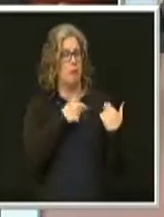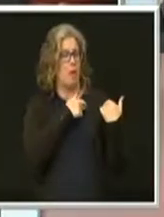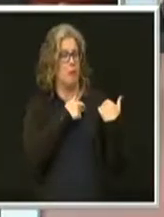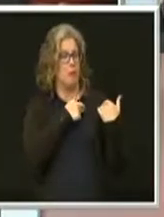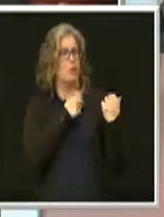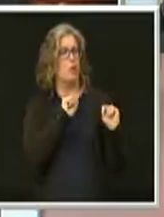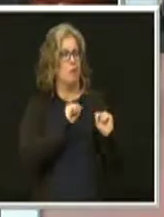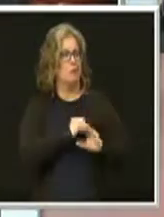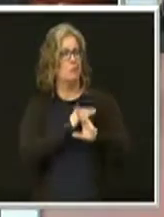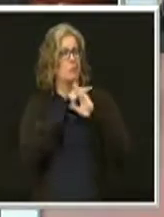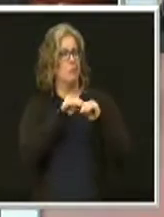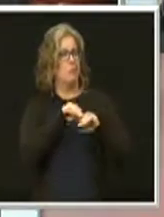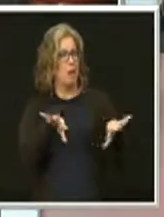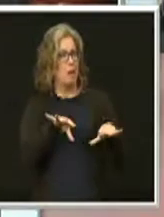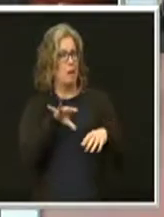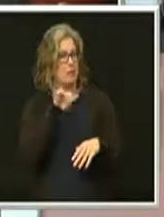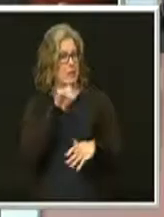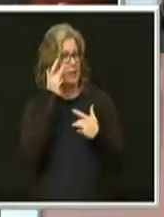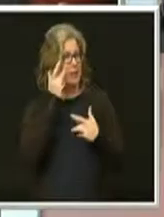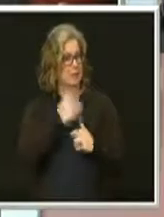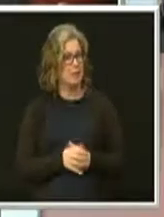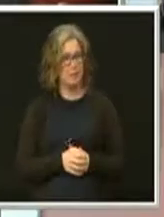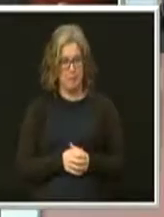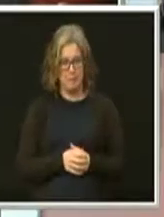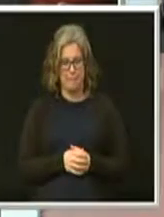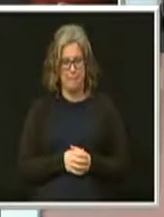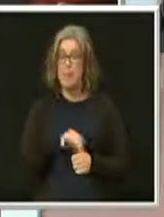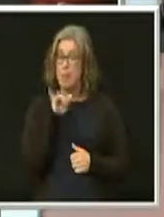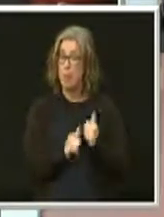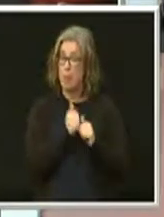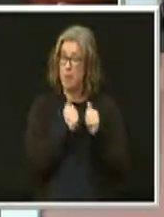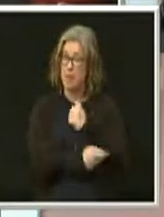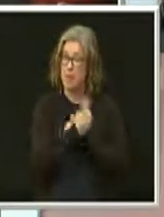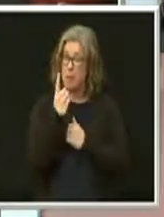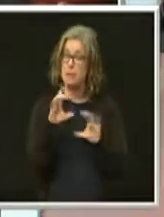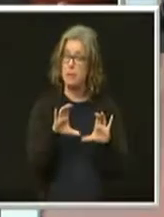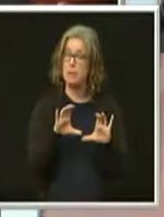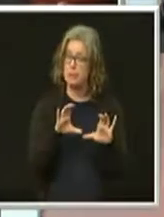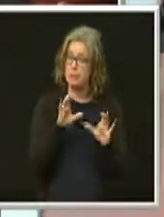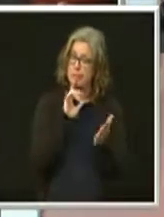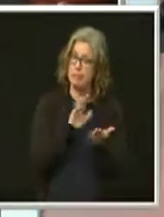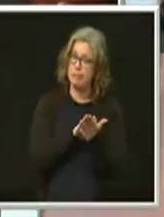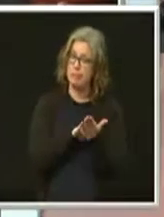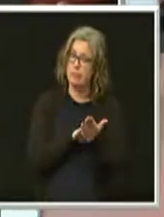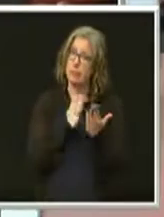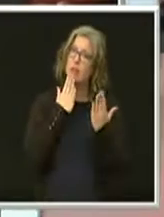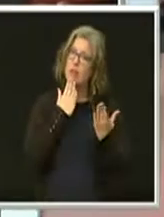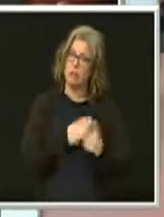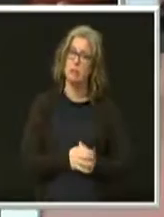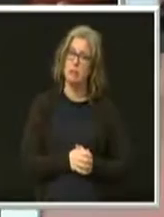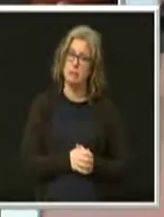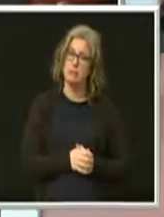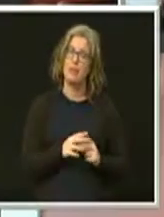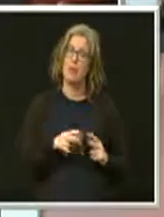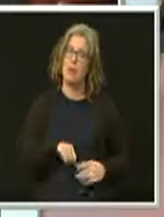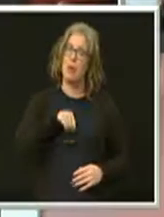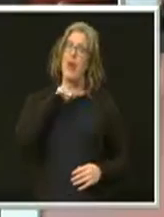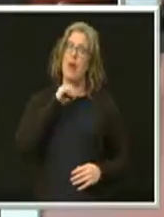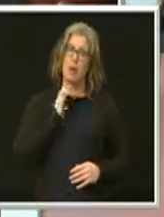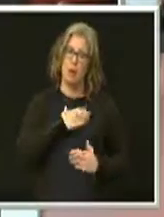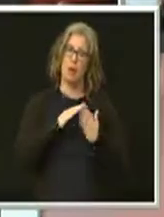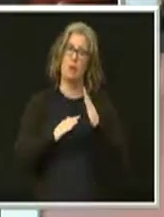to try to prevent the spread of this disease. And that's what most everybody is doing. I got to say, I'm very grateful. I'm very proud of